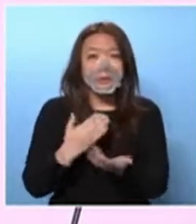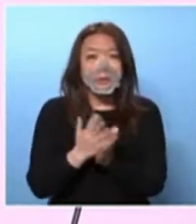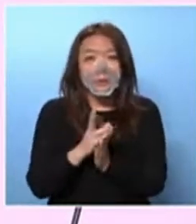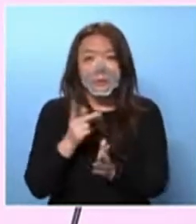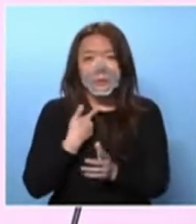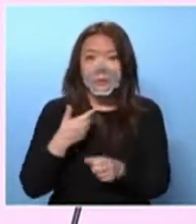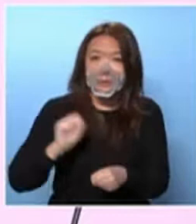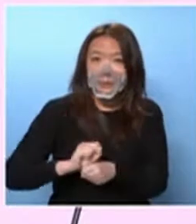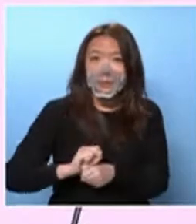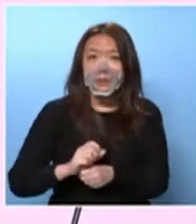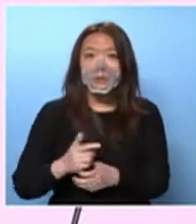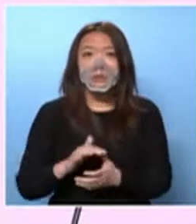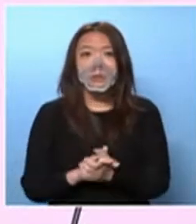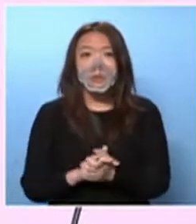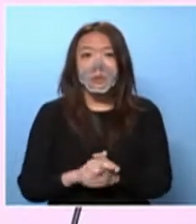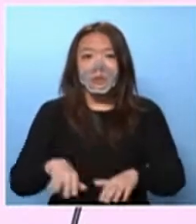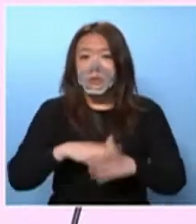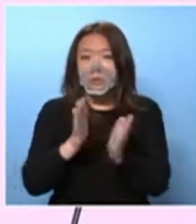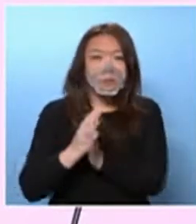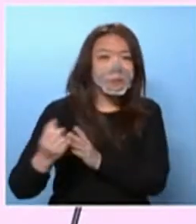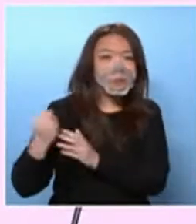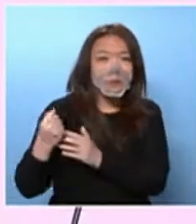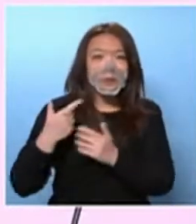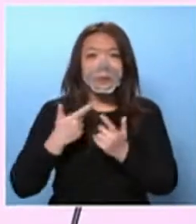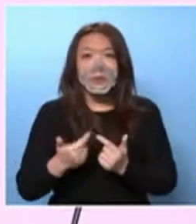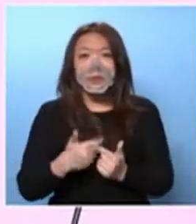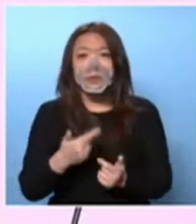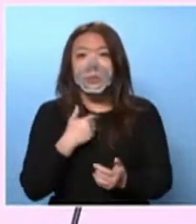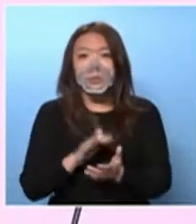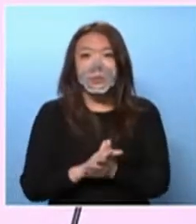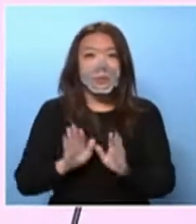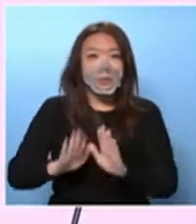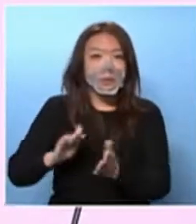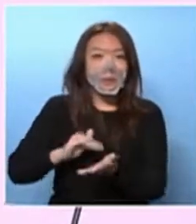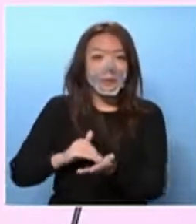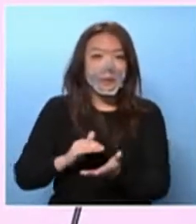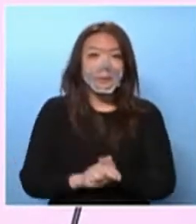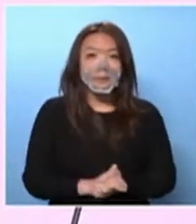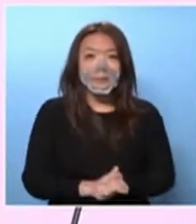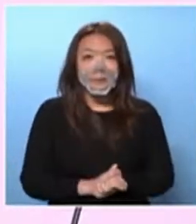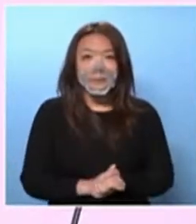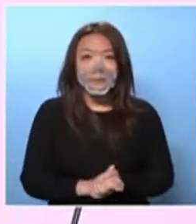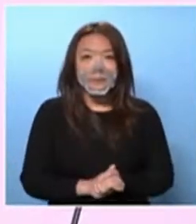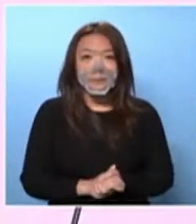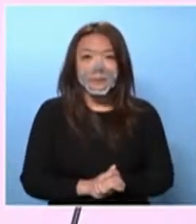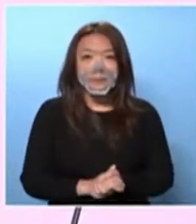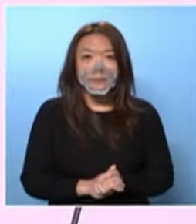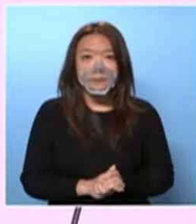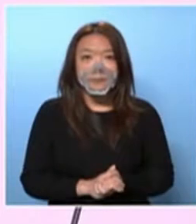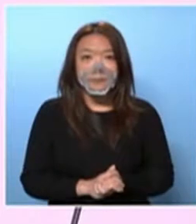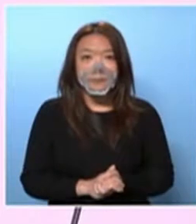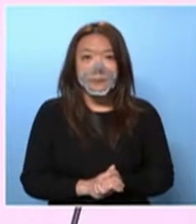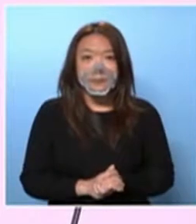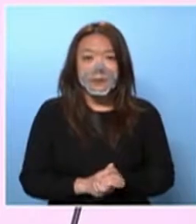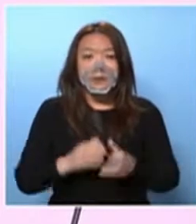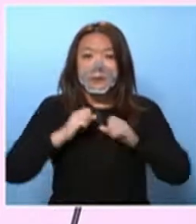needs. We will provide full support to fight the epidemic should more resources be required.